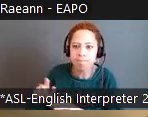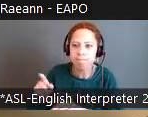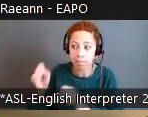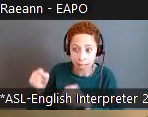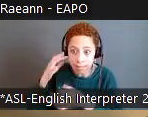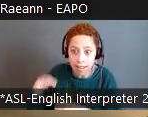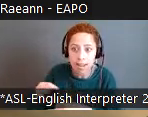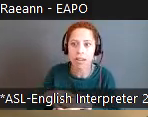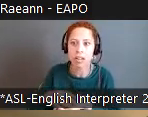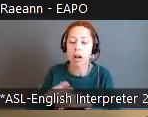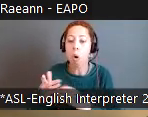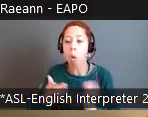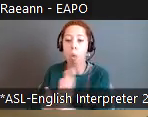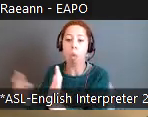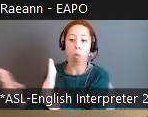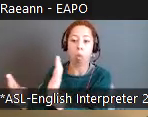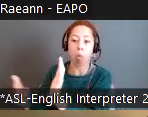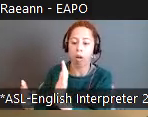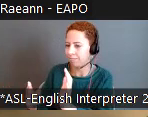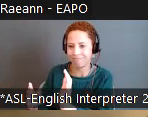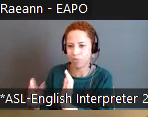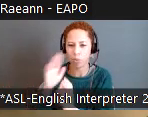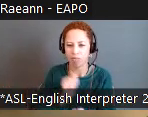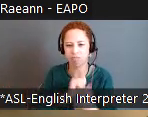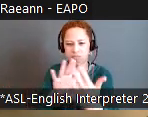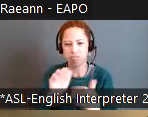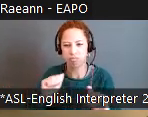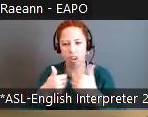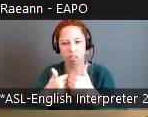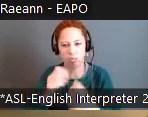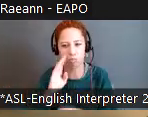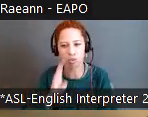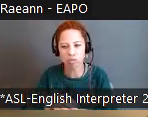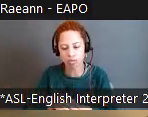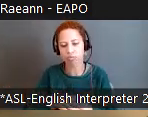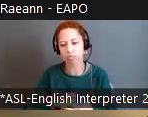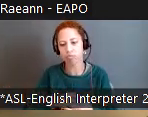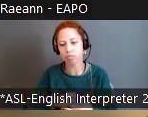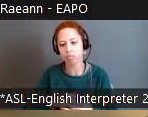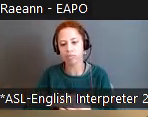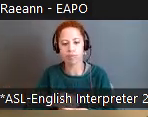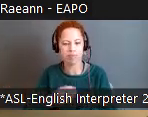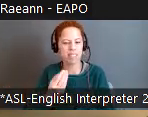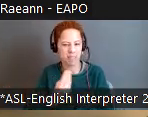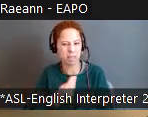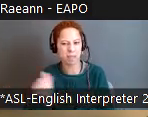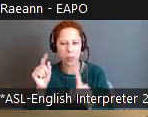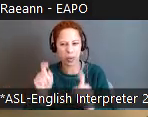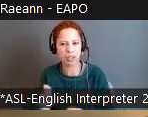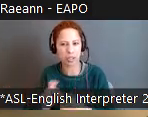somebody and saying, sign this, because that's going to get a challenge. Okay, great. Yeah, there's quite a few questions about